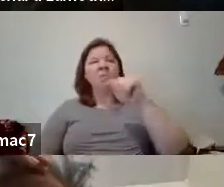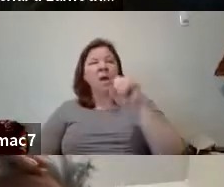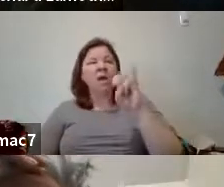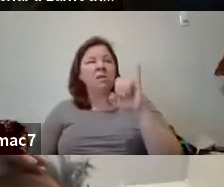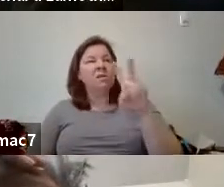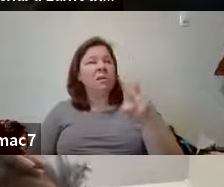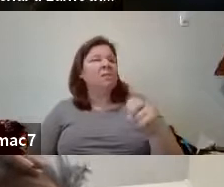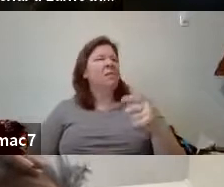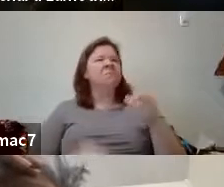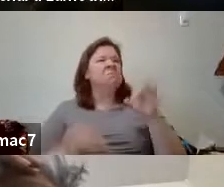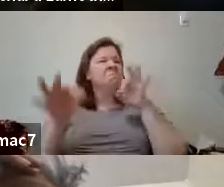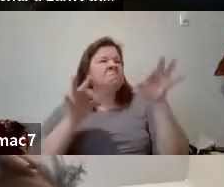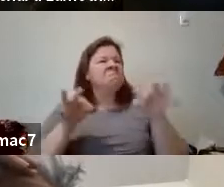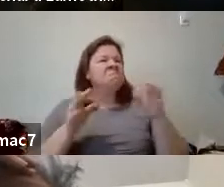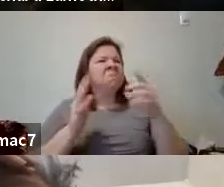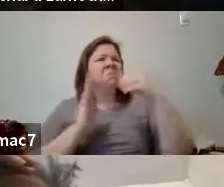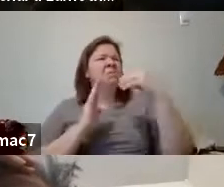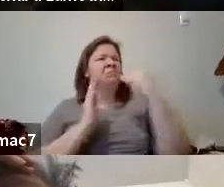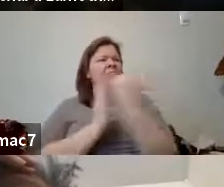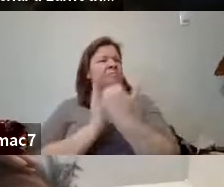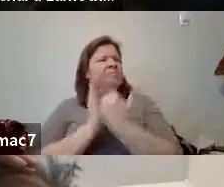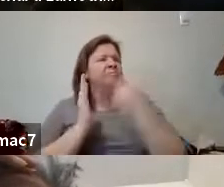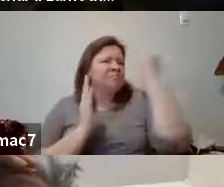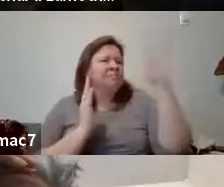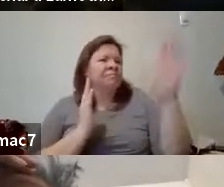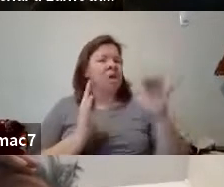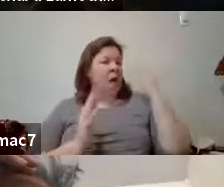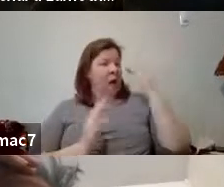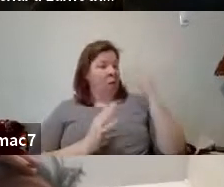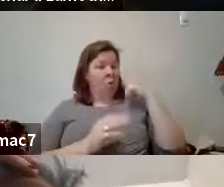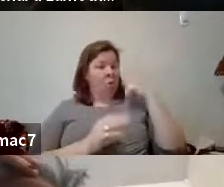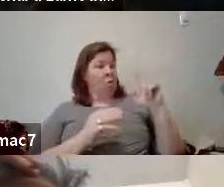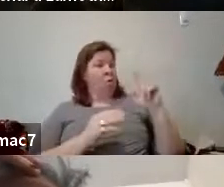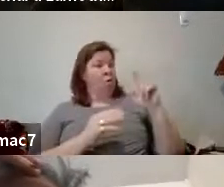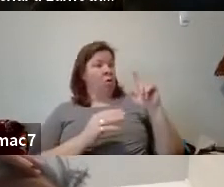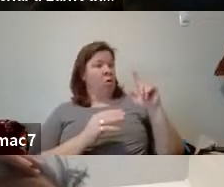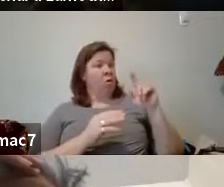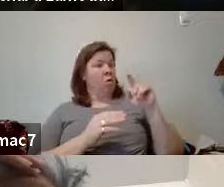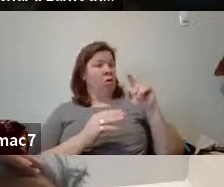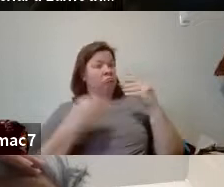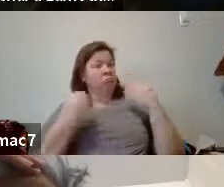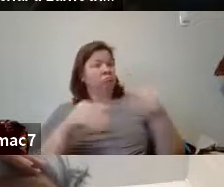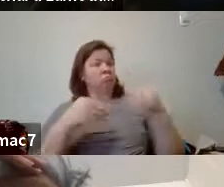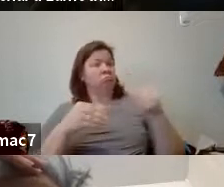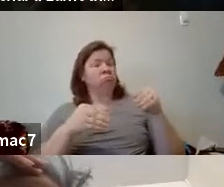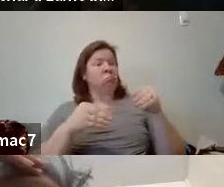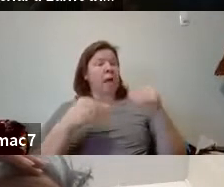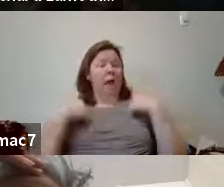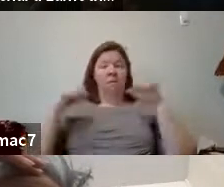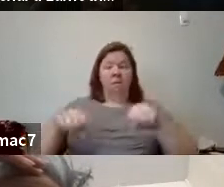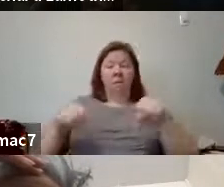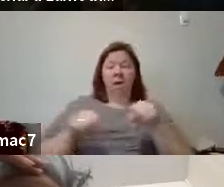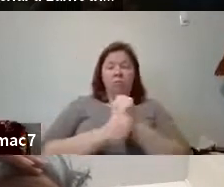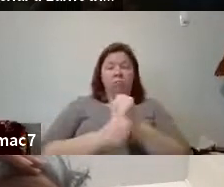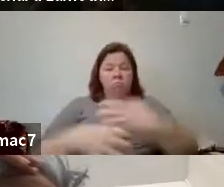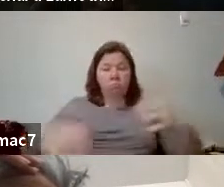detail, but I did hear that it was a marketing campaign potential to grow other businesses. And so my